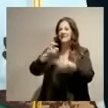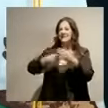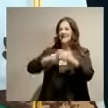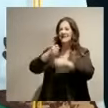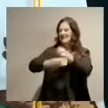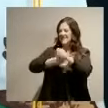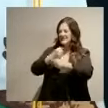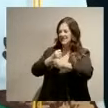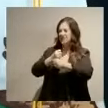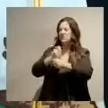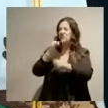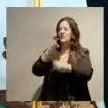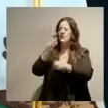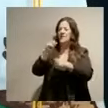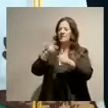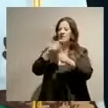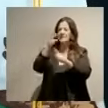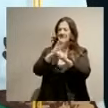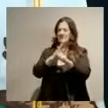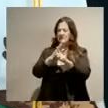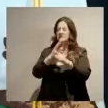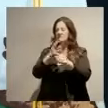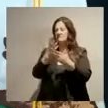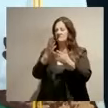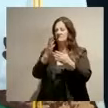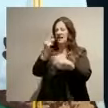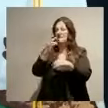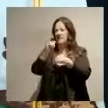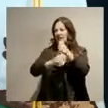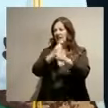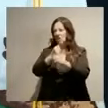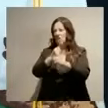half of that year begins in. I got you. Okay, thank you.